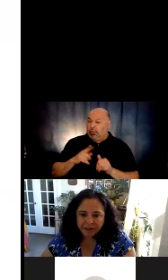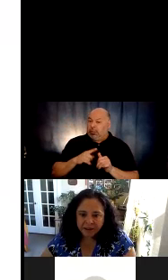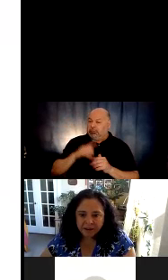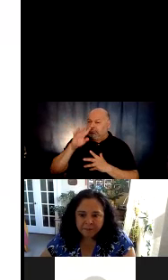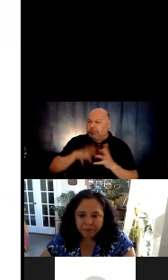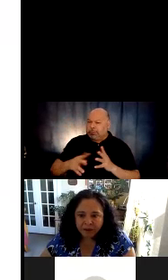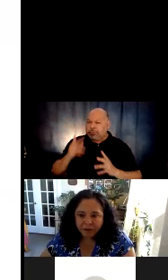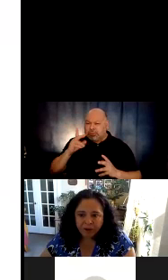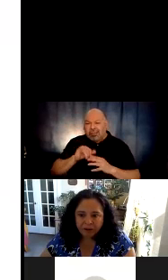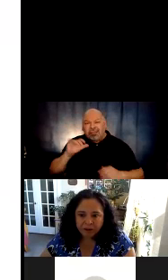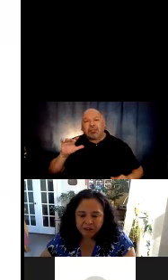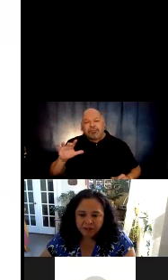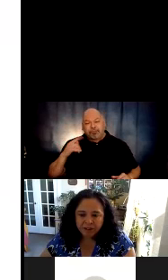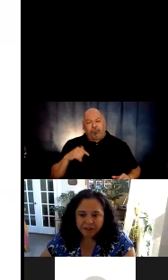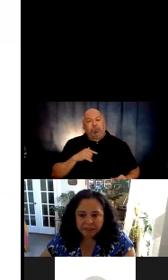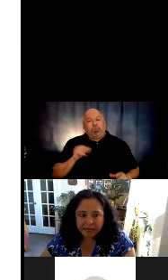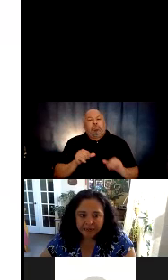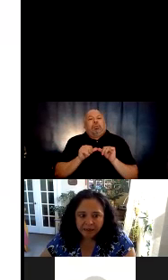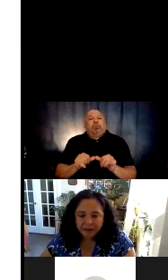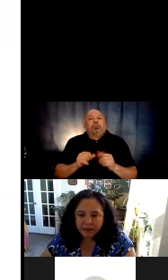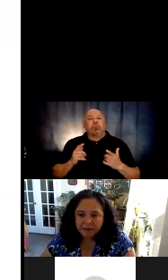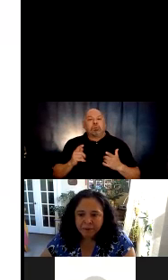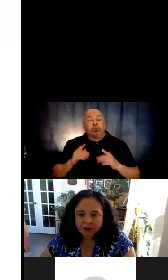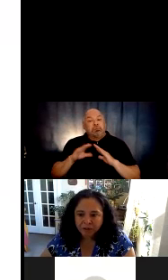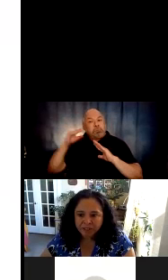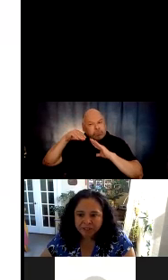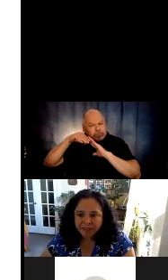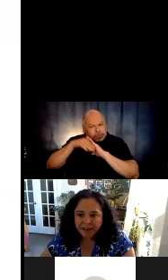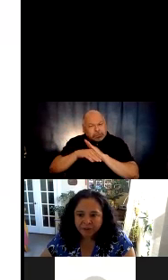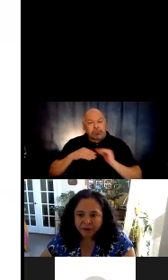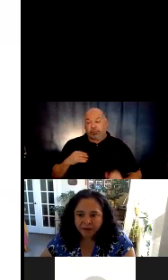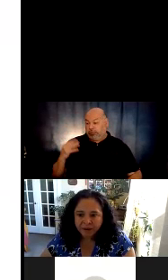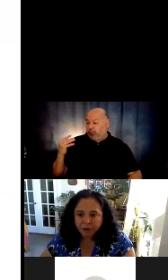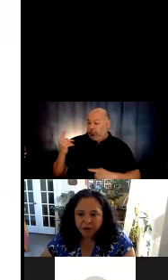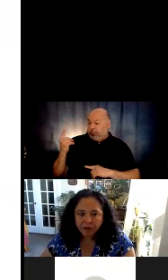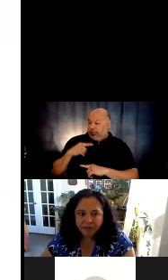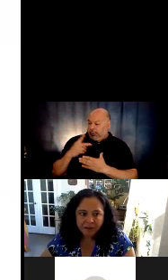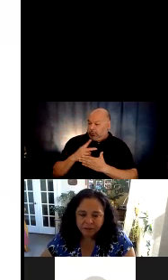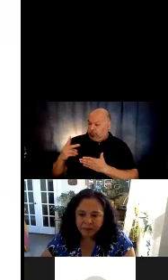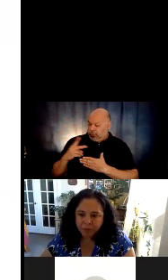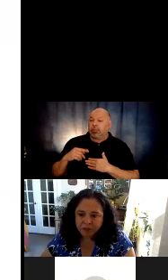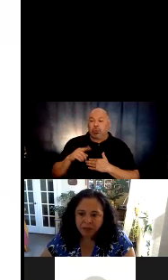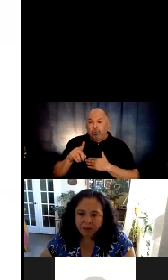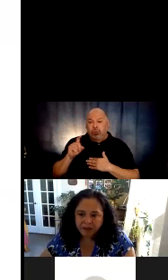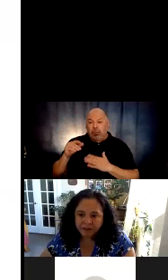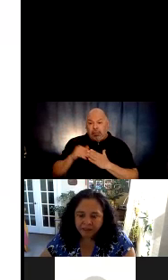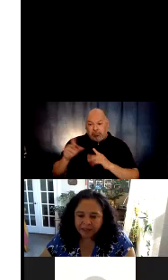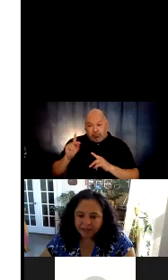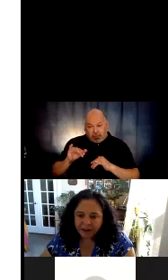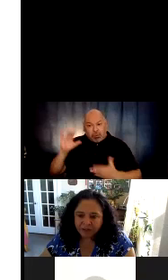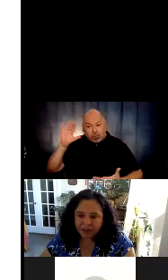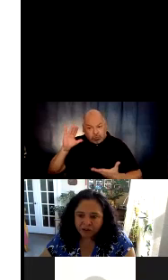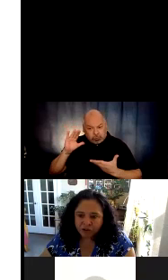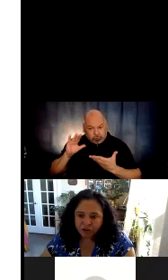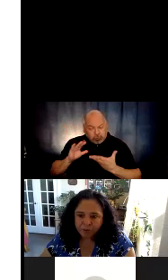see that we are continuing to decline. Our 14-day case rate per 100,000 people is declining